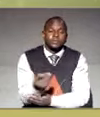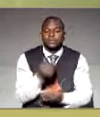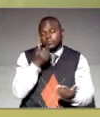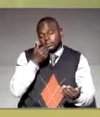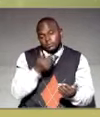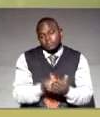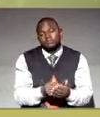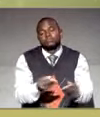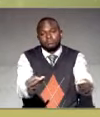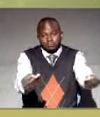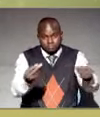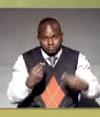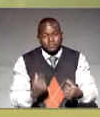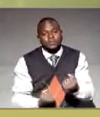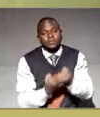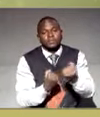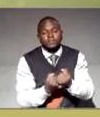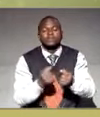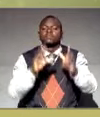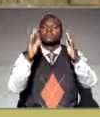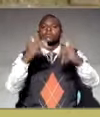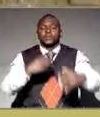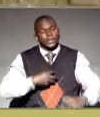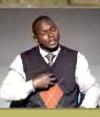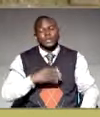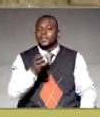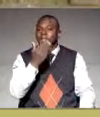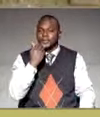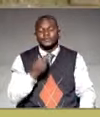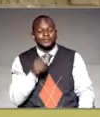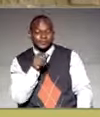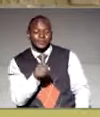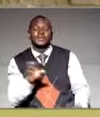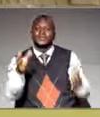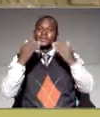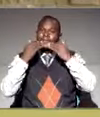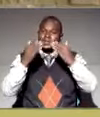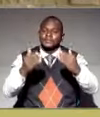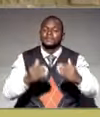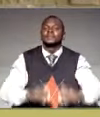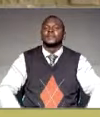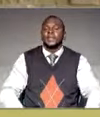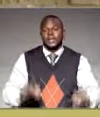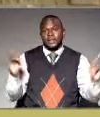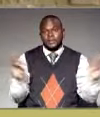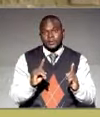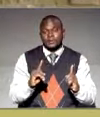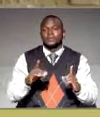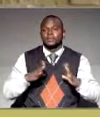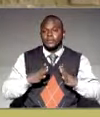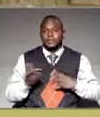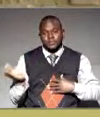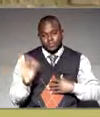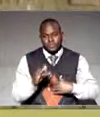to come forward and support us. We wish you nothing but the best in this. Thank you very much. All right. Let's take a quick break. We'll return with